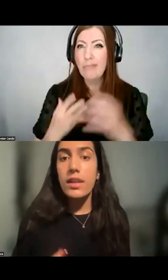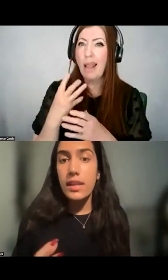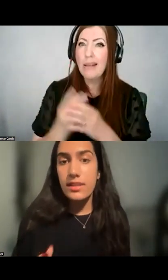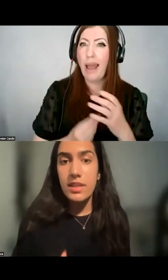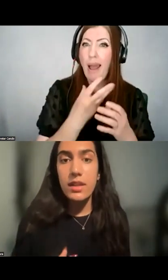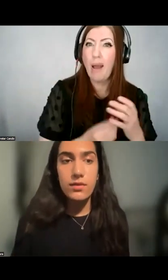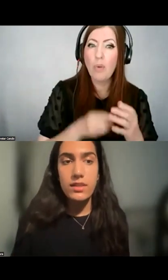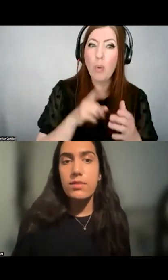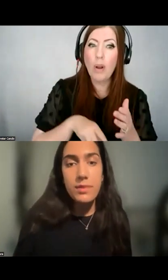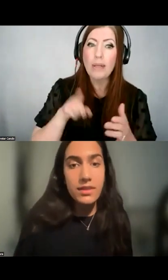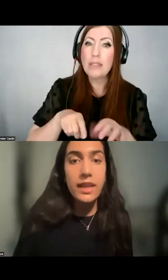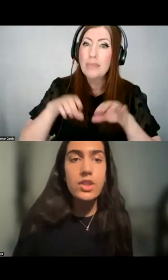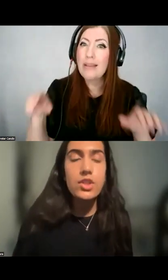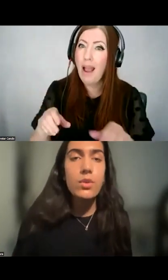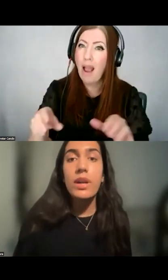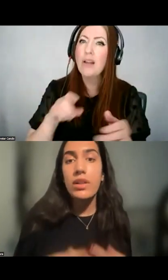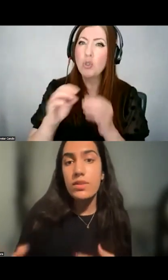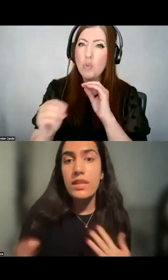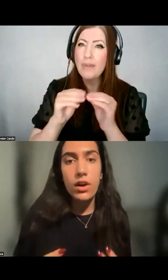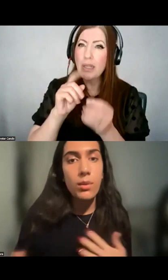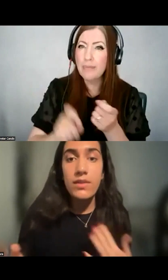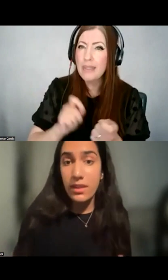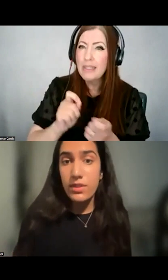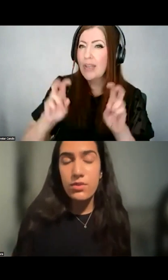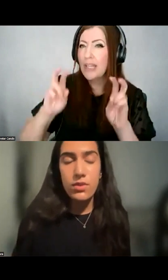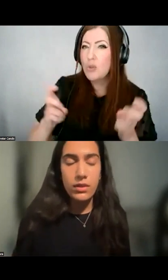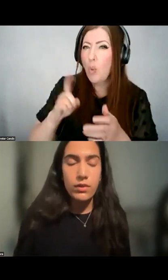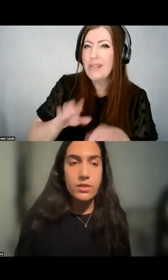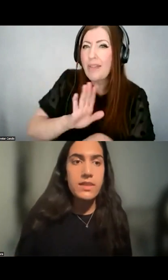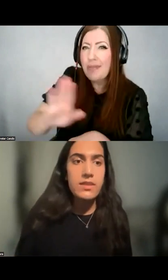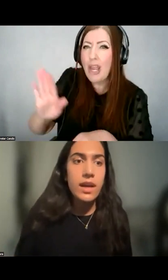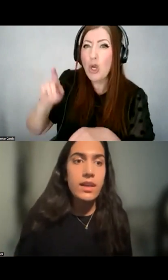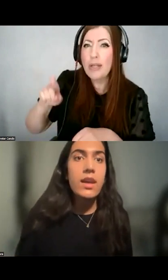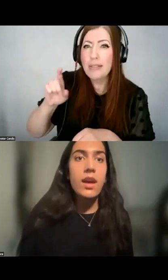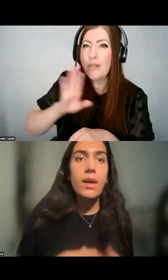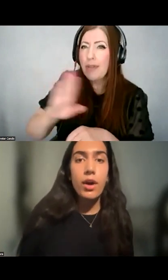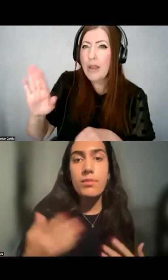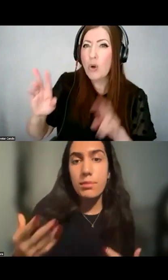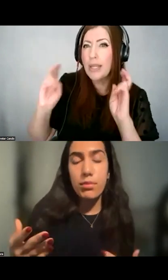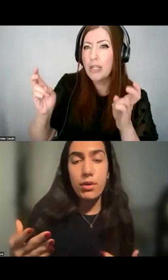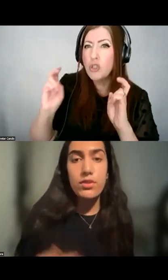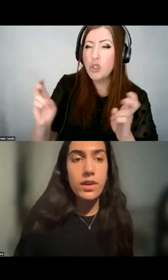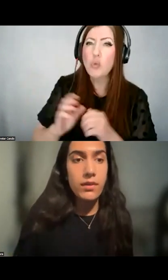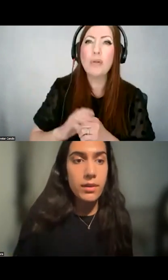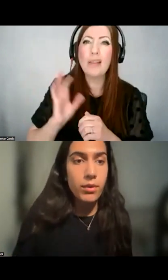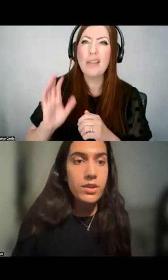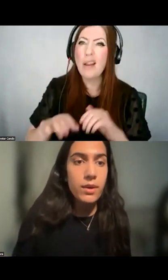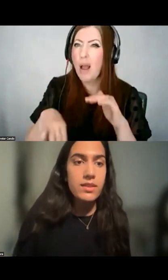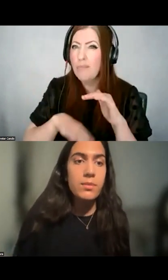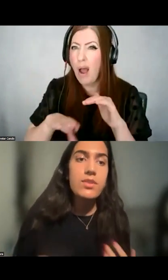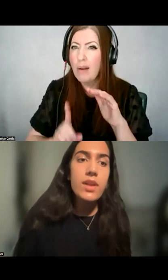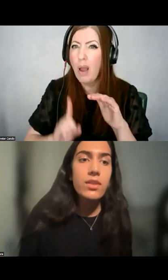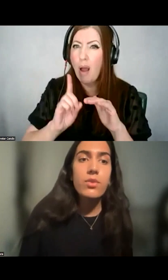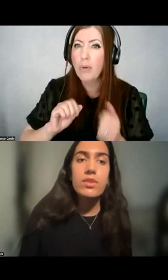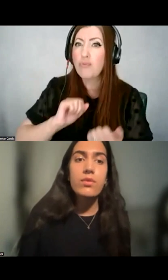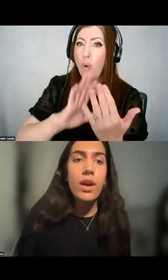what needs to be done to fix a specific issue or where those needs are, what even those issues are in the first place. And so that bottoms-up approach is very, very important to us.